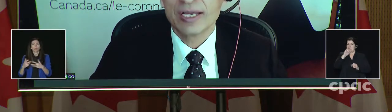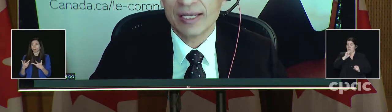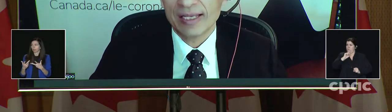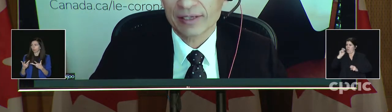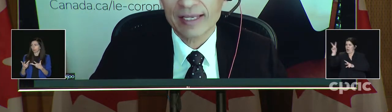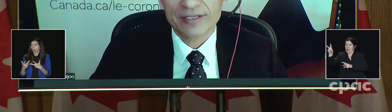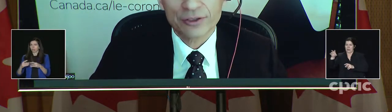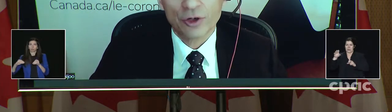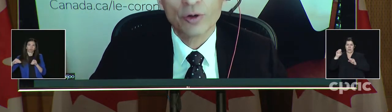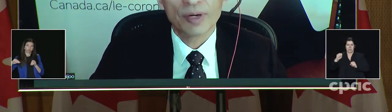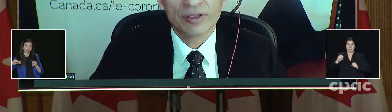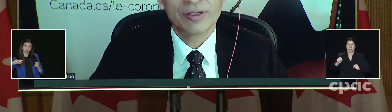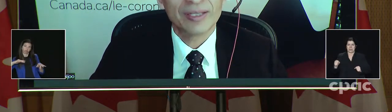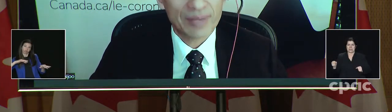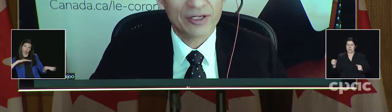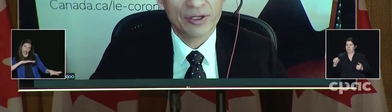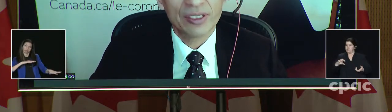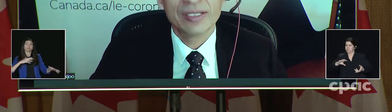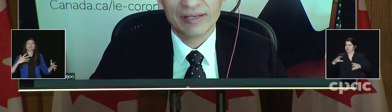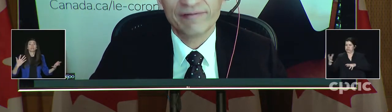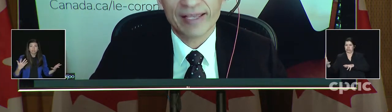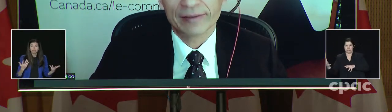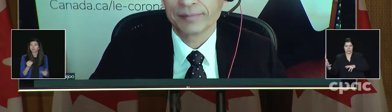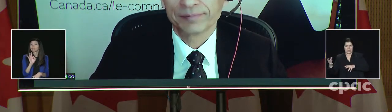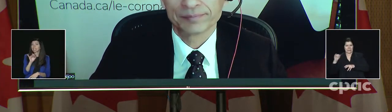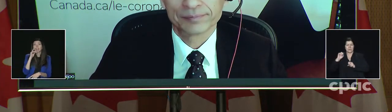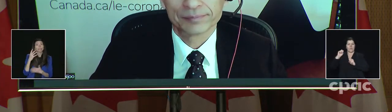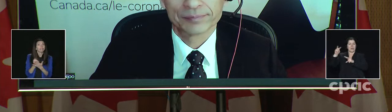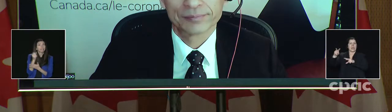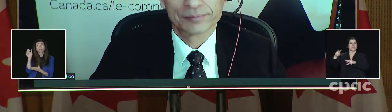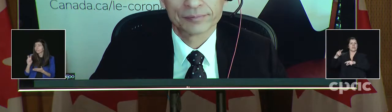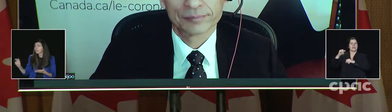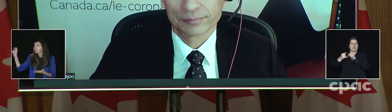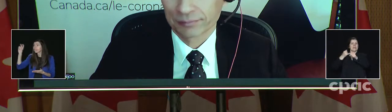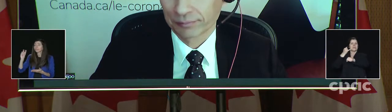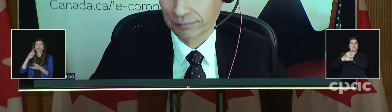voyages internationaux pendant les périodes des fêtes.